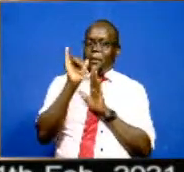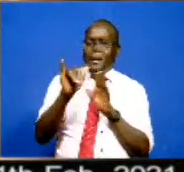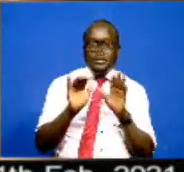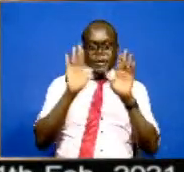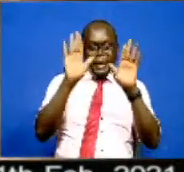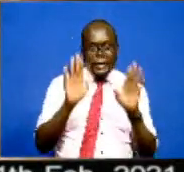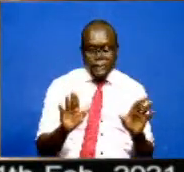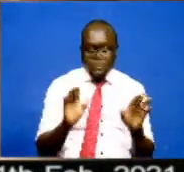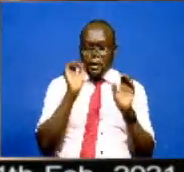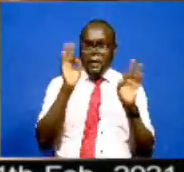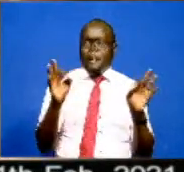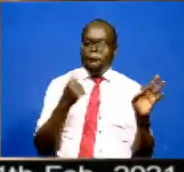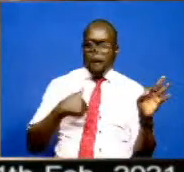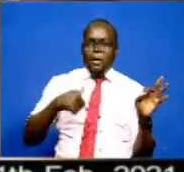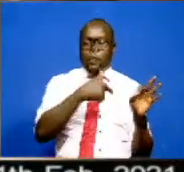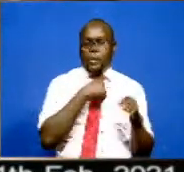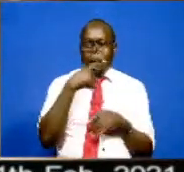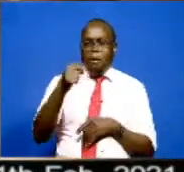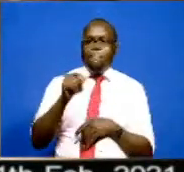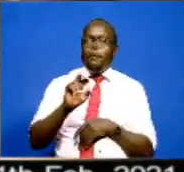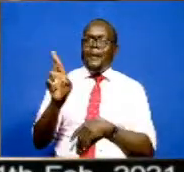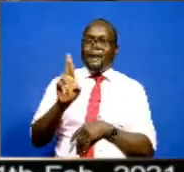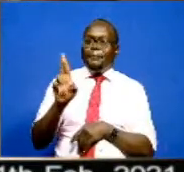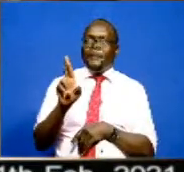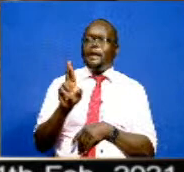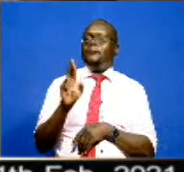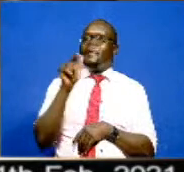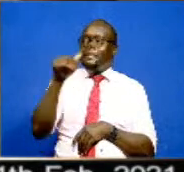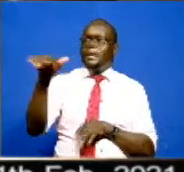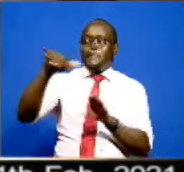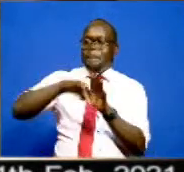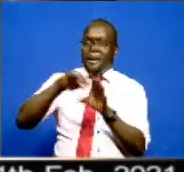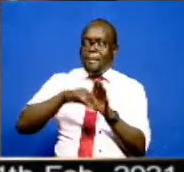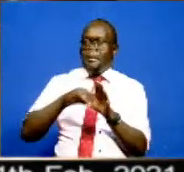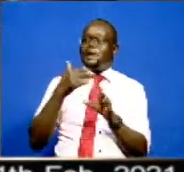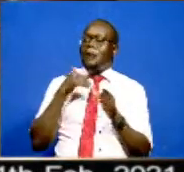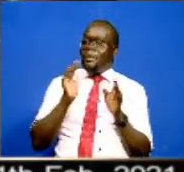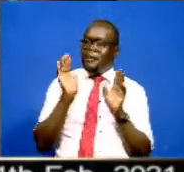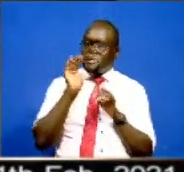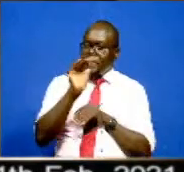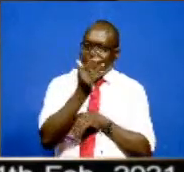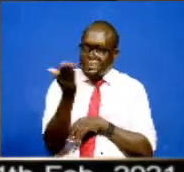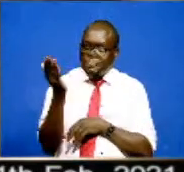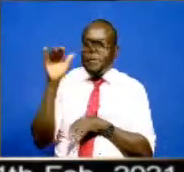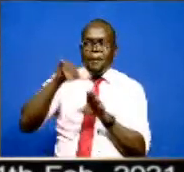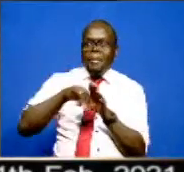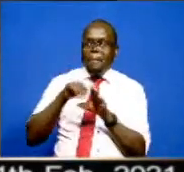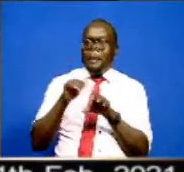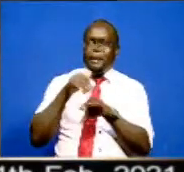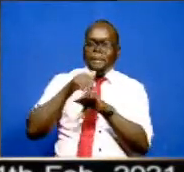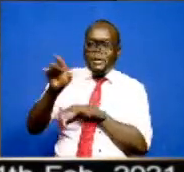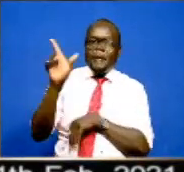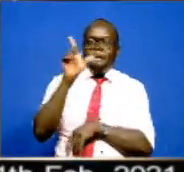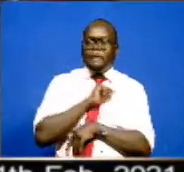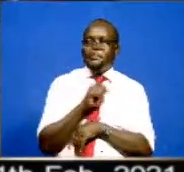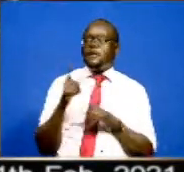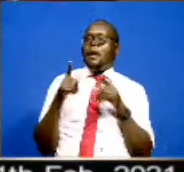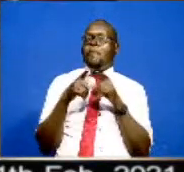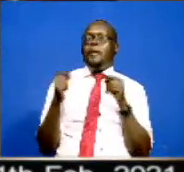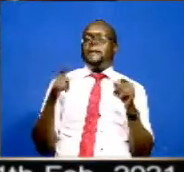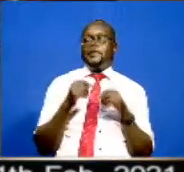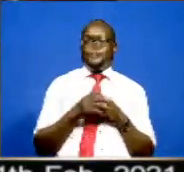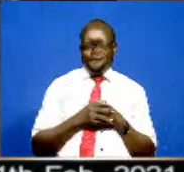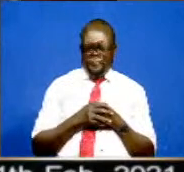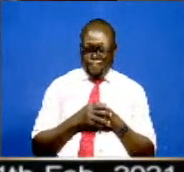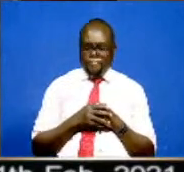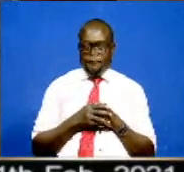critical if we have to go for referendum. And these members, and I want to plead with them, I even sent out a message, my whip sent out a